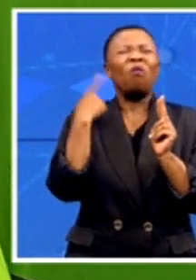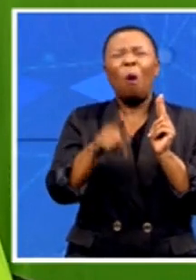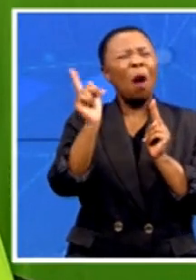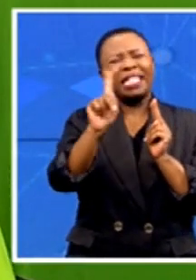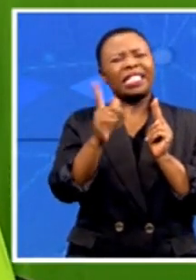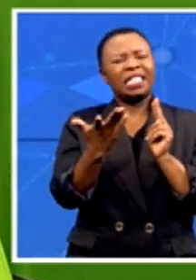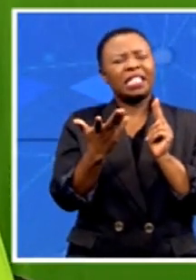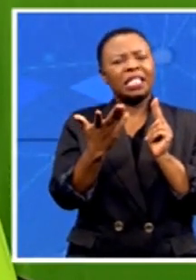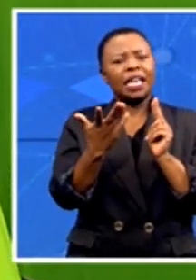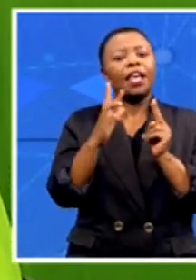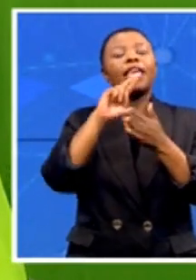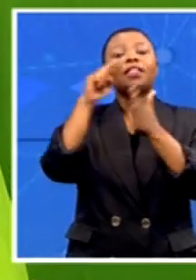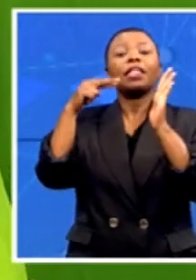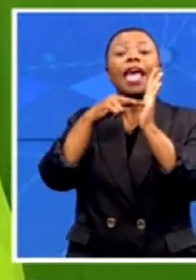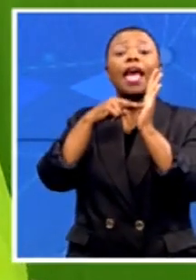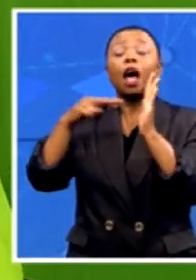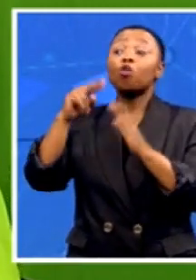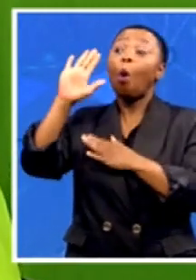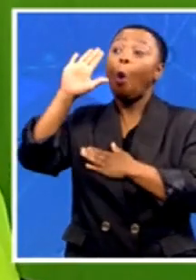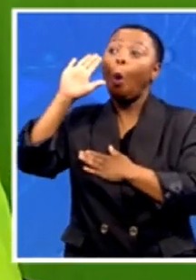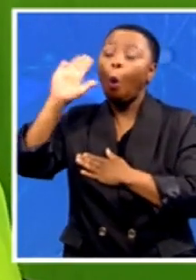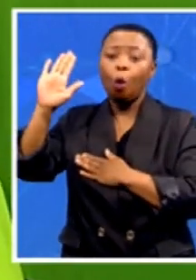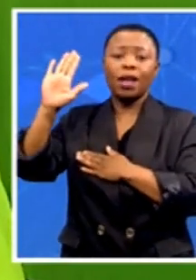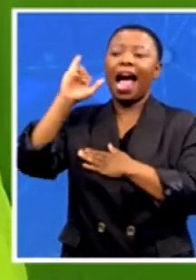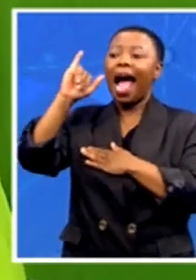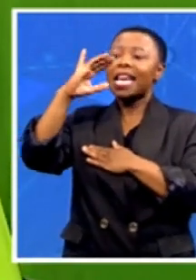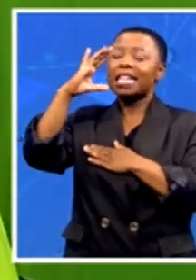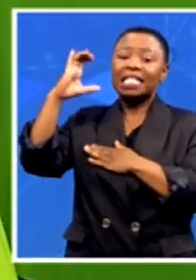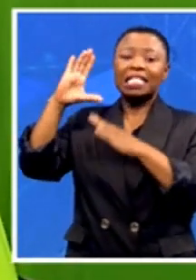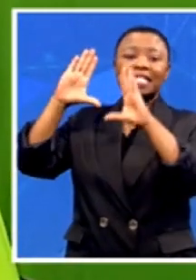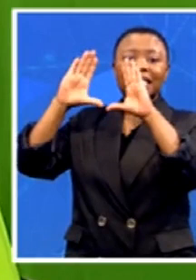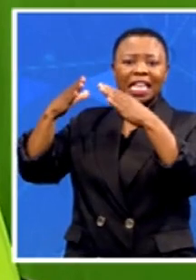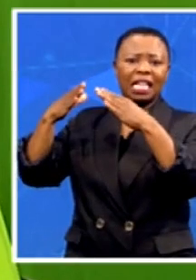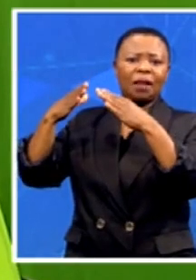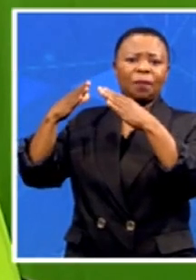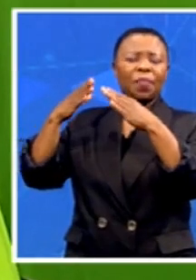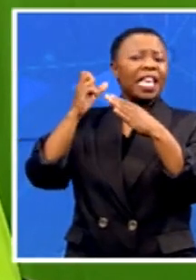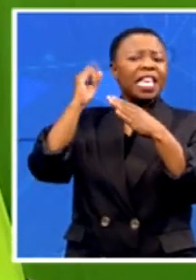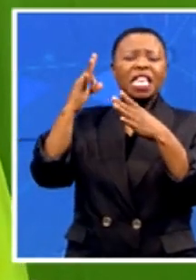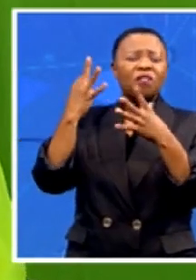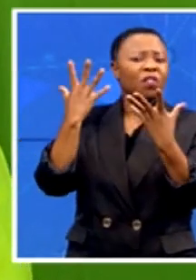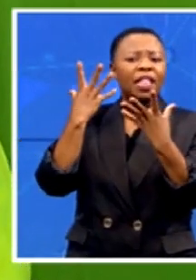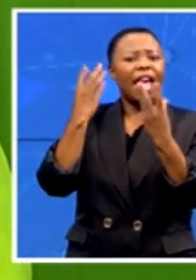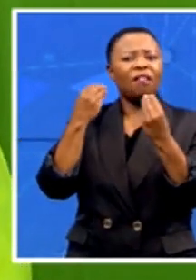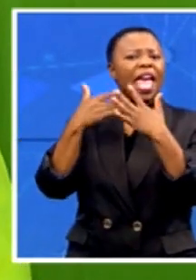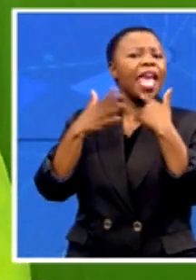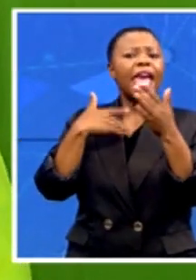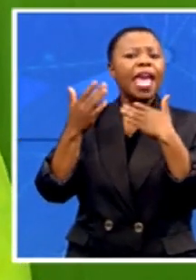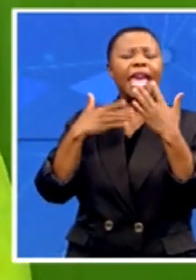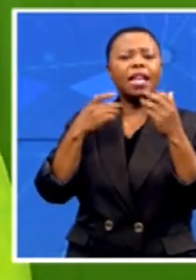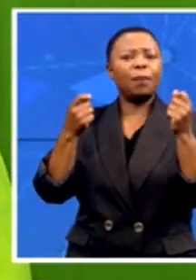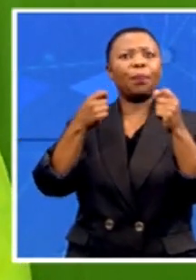an independent electoral commission, if ever they had any misunderstanding, to have picked up a